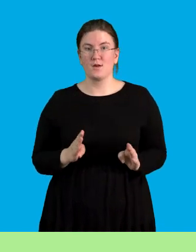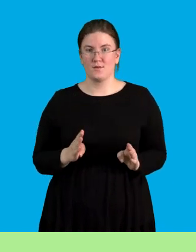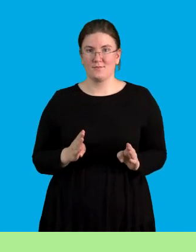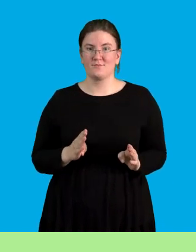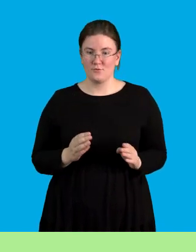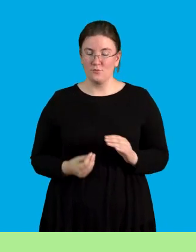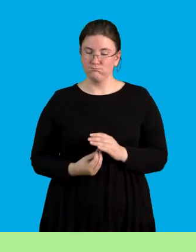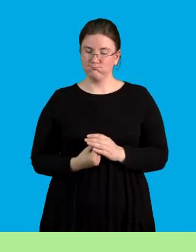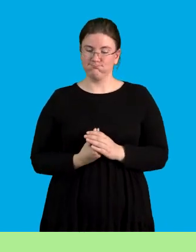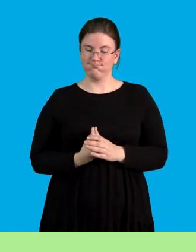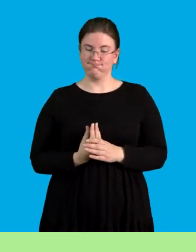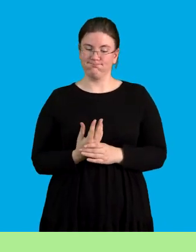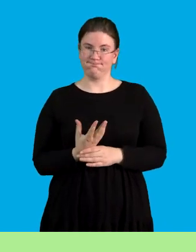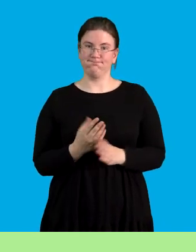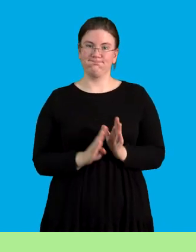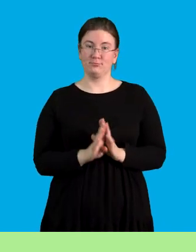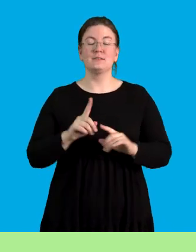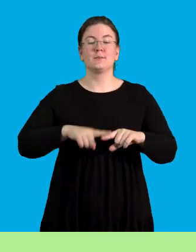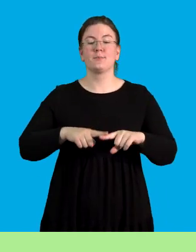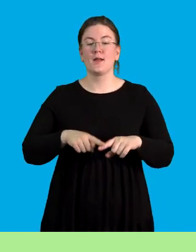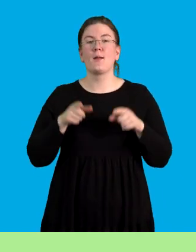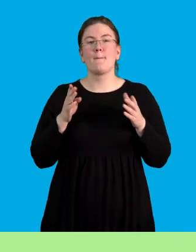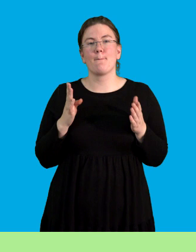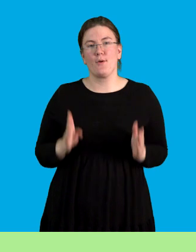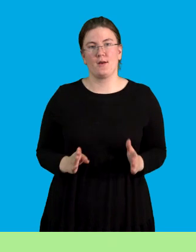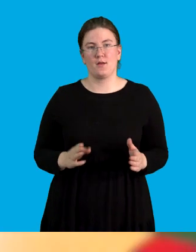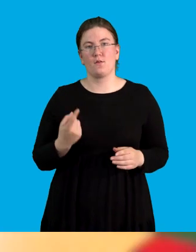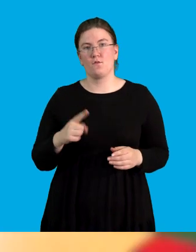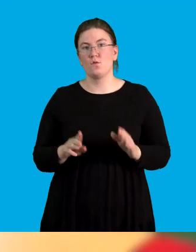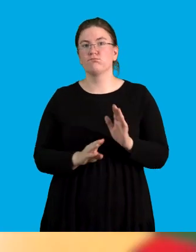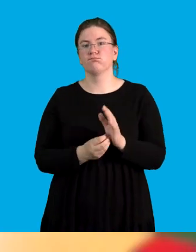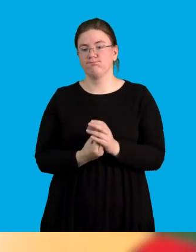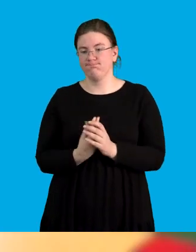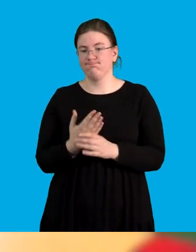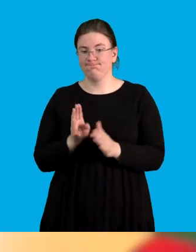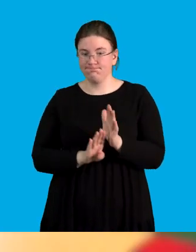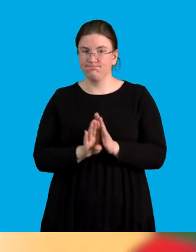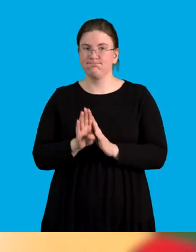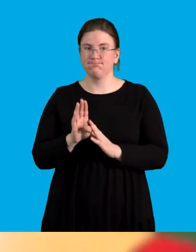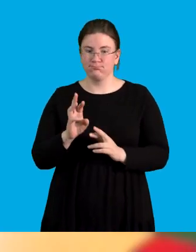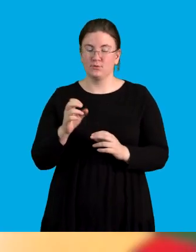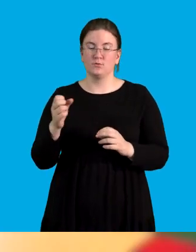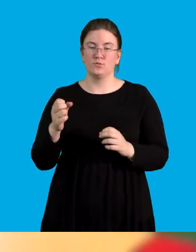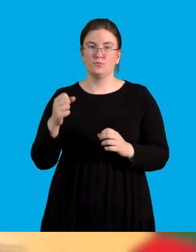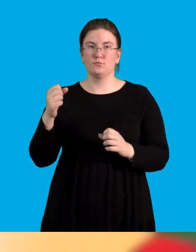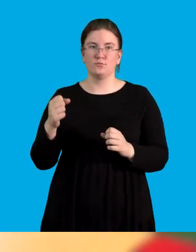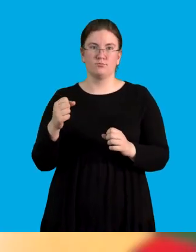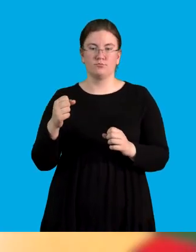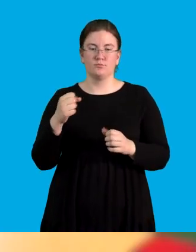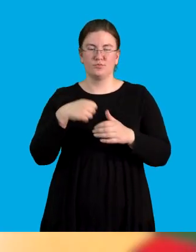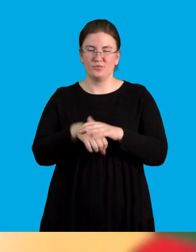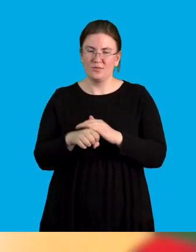host. So they are dependent on a host to replicate and to grow and reproduce, to